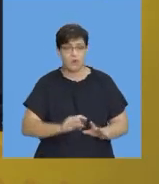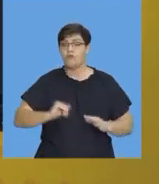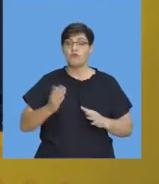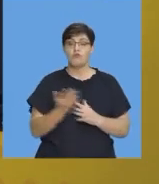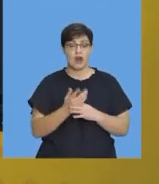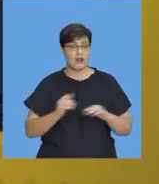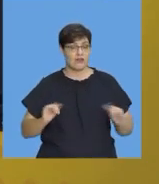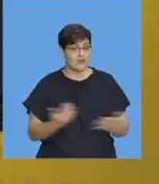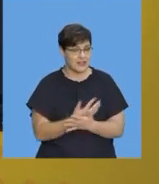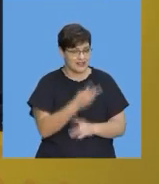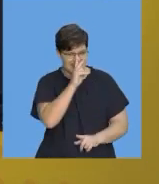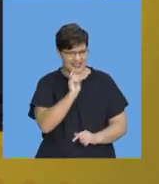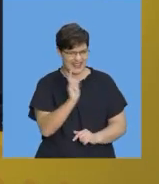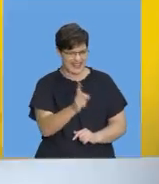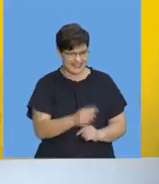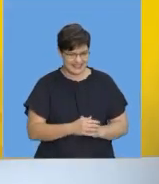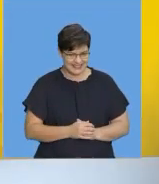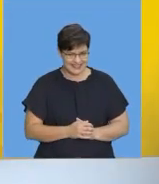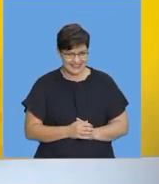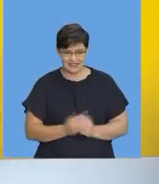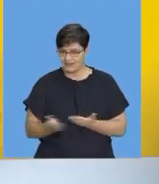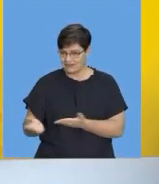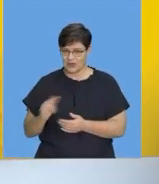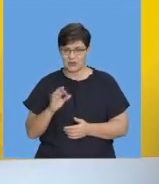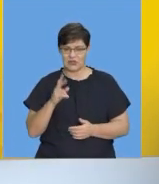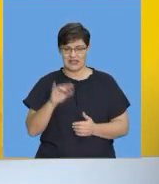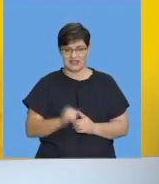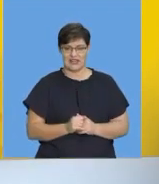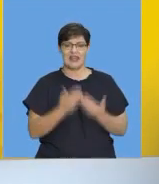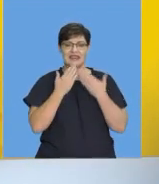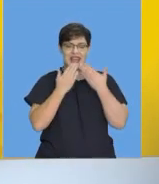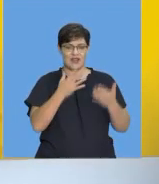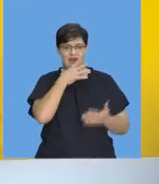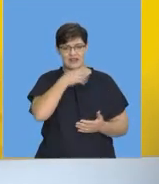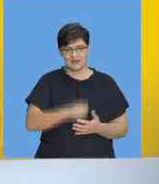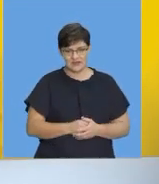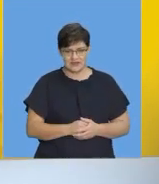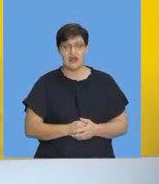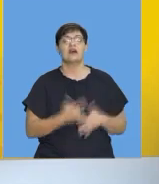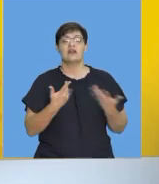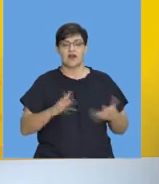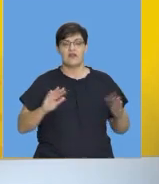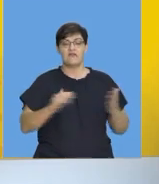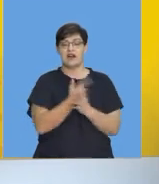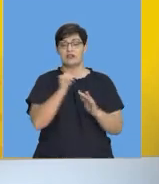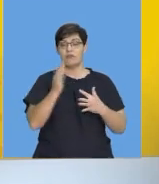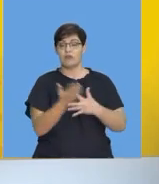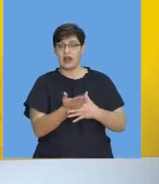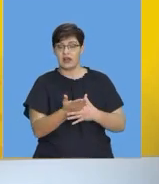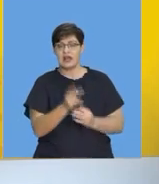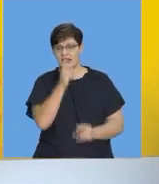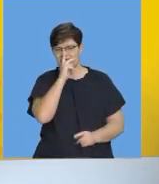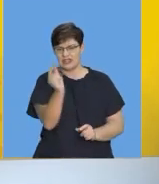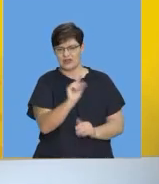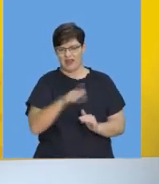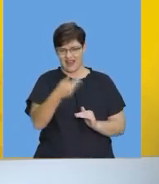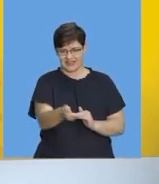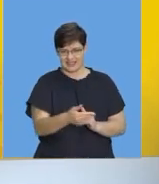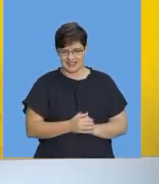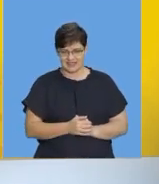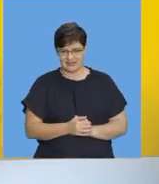break and we'll see you in a while. Over to you, Ludi. Thank you, Ashraf. Matrix, let's take a quick break and we'll see you shortly after